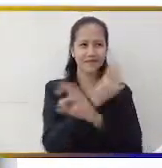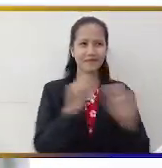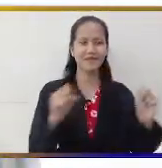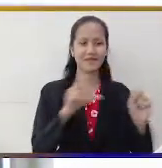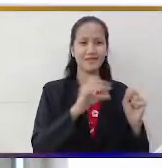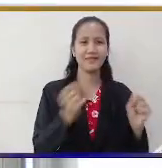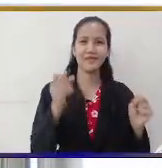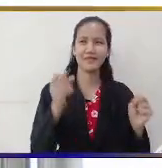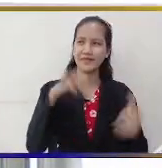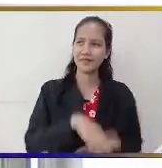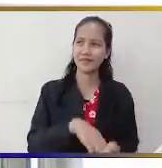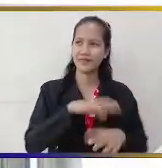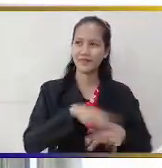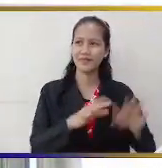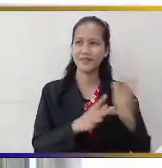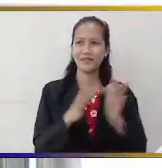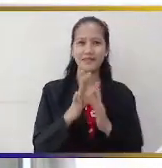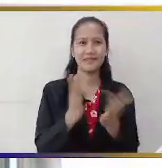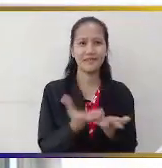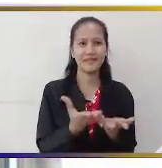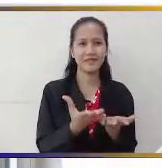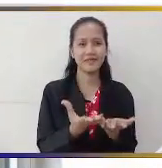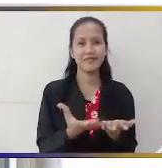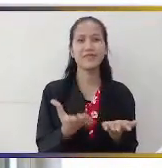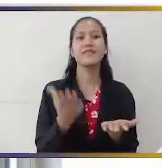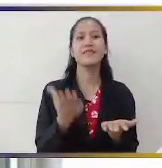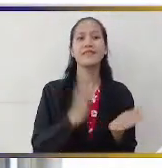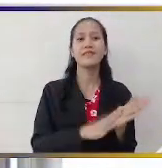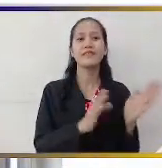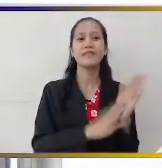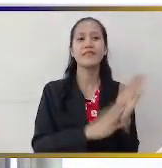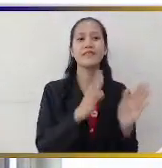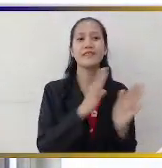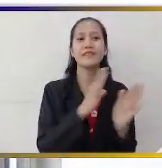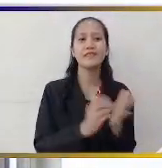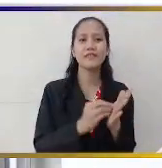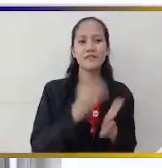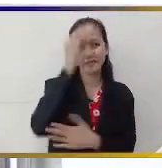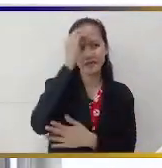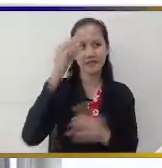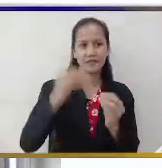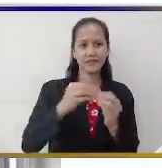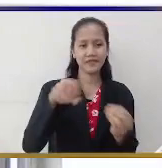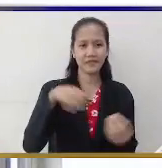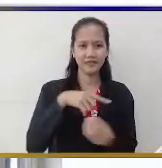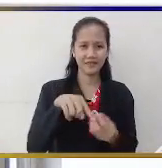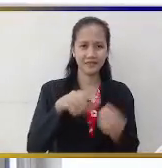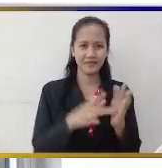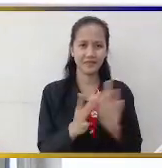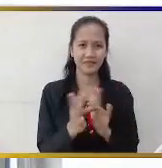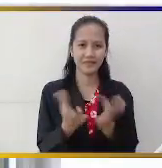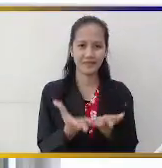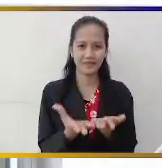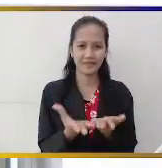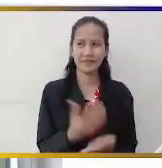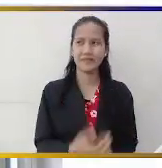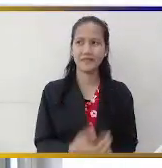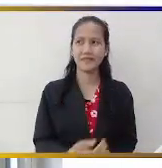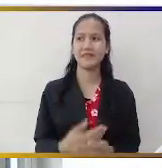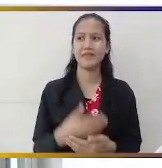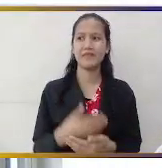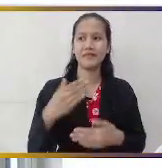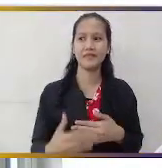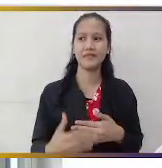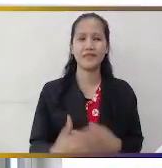Bible college, and I started to learn the Bible from a saved standpoint. I couldn't wait to see what was next on the